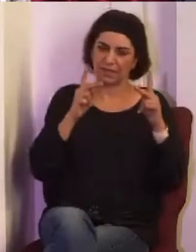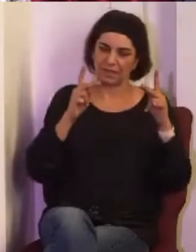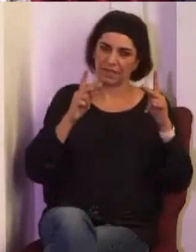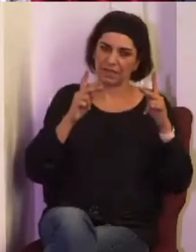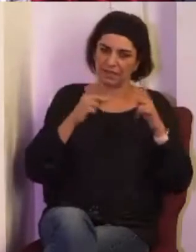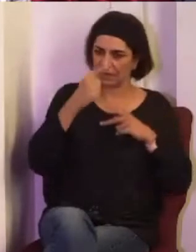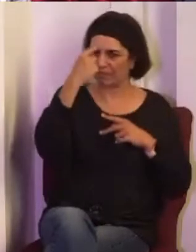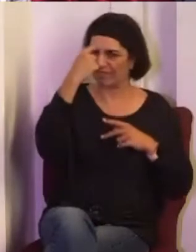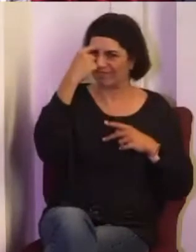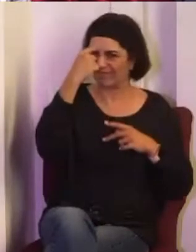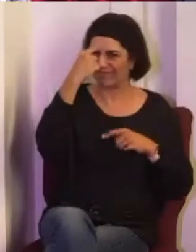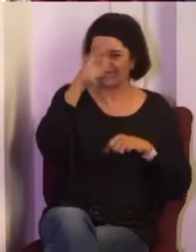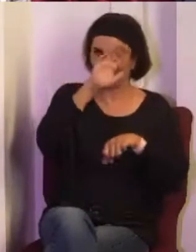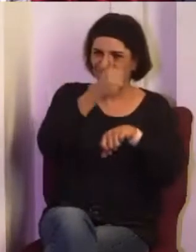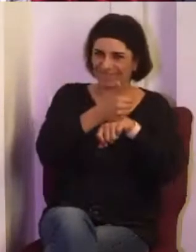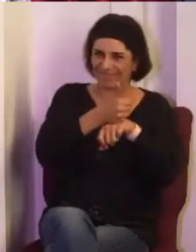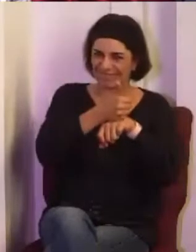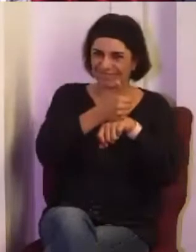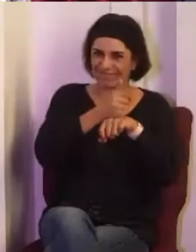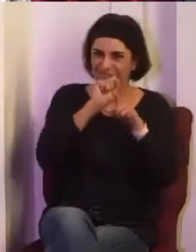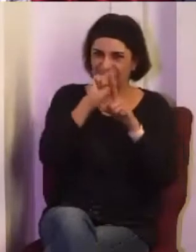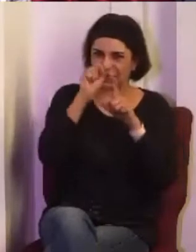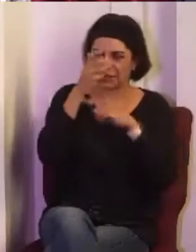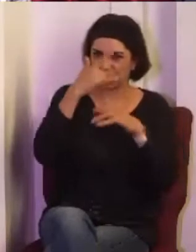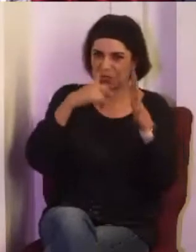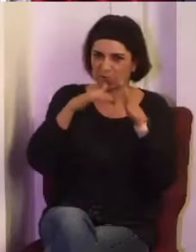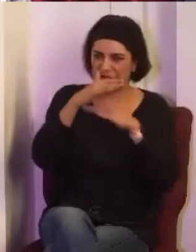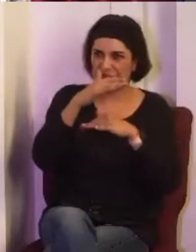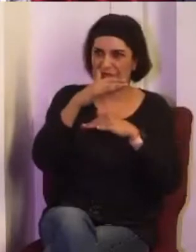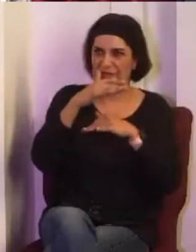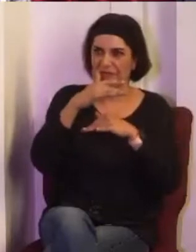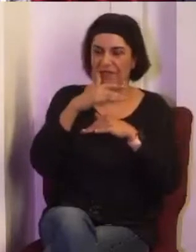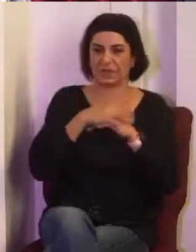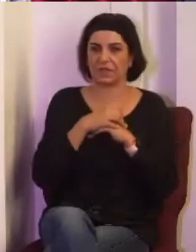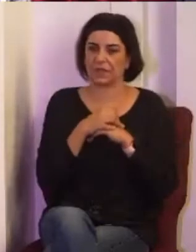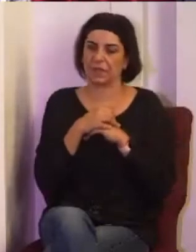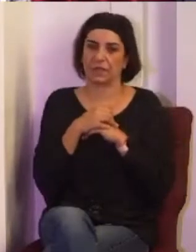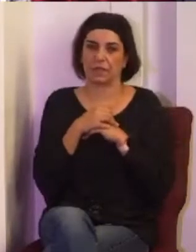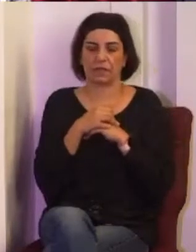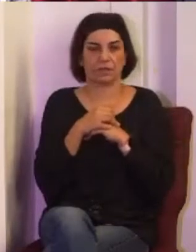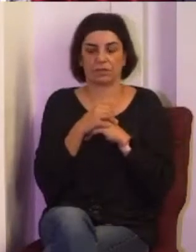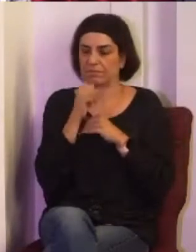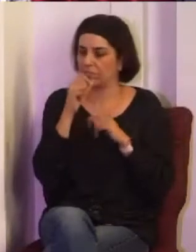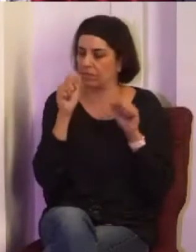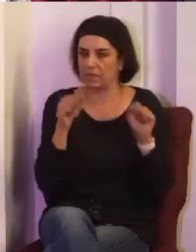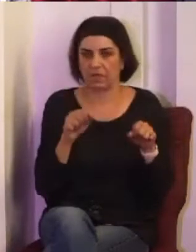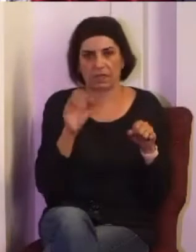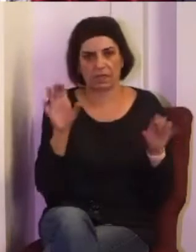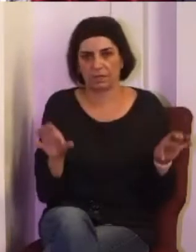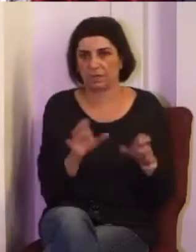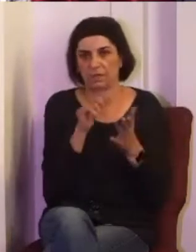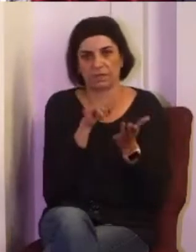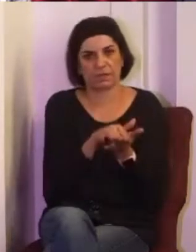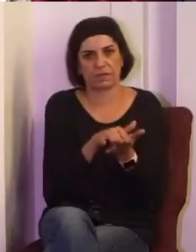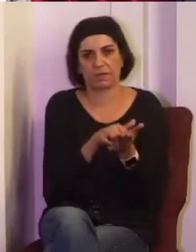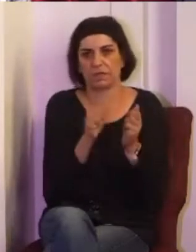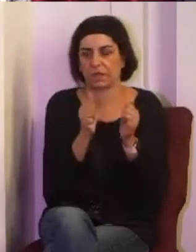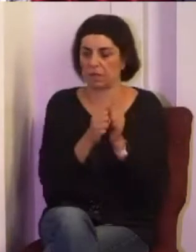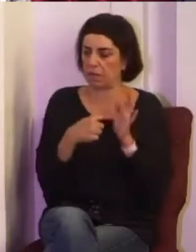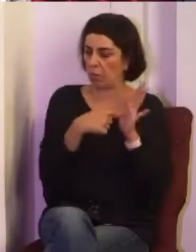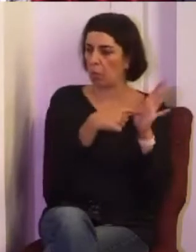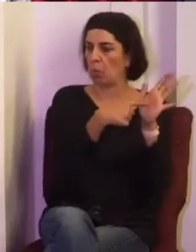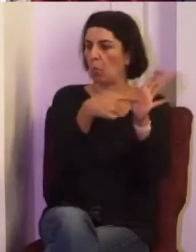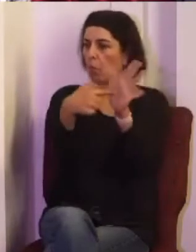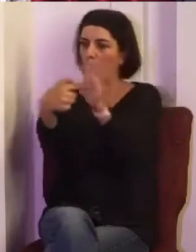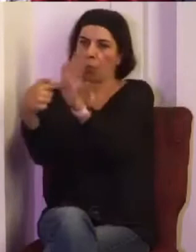were in a different place socially. And we would not have been able to do that with all of that exhibition